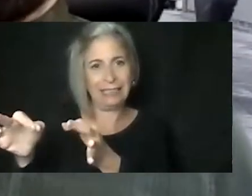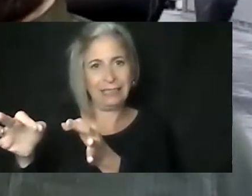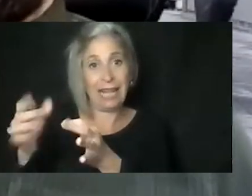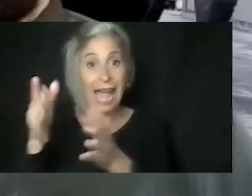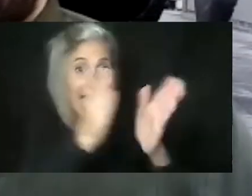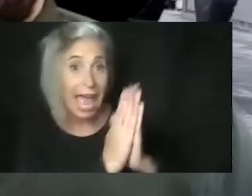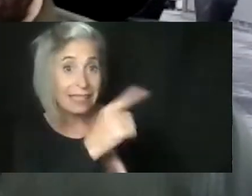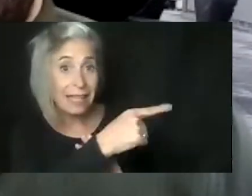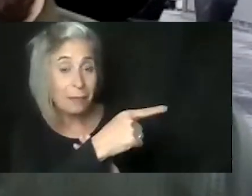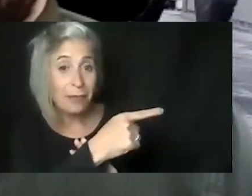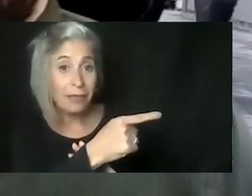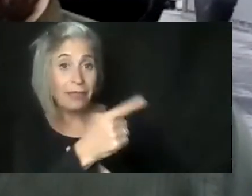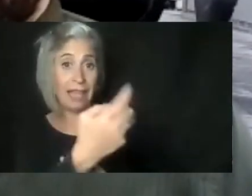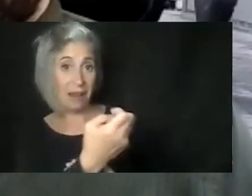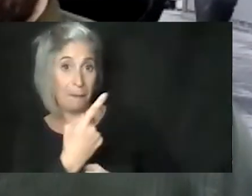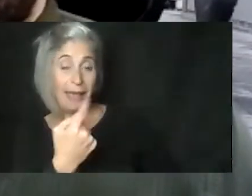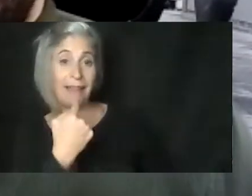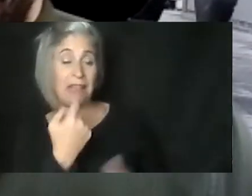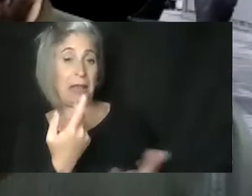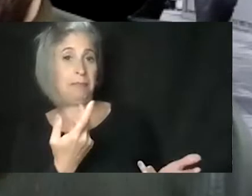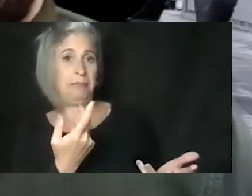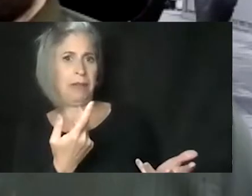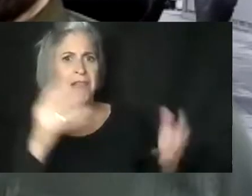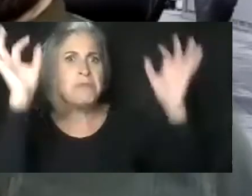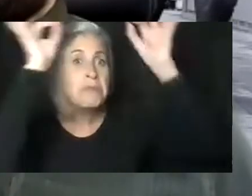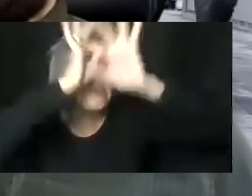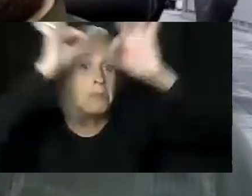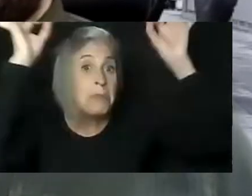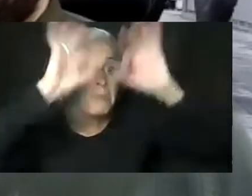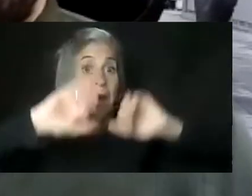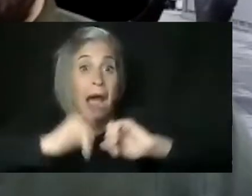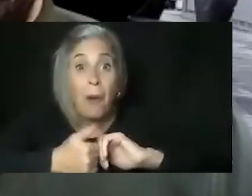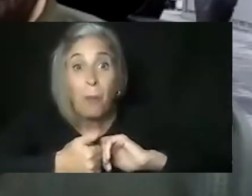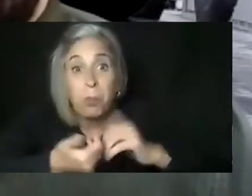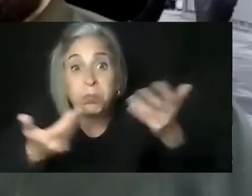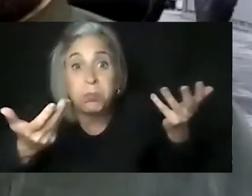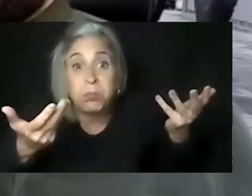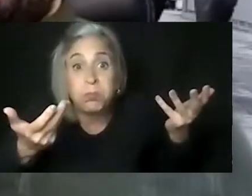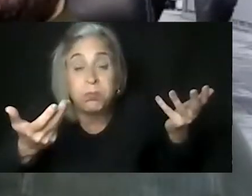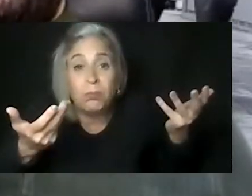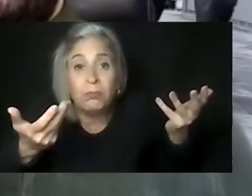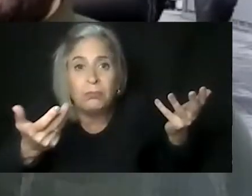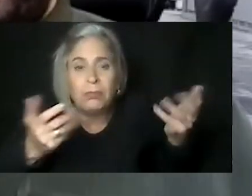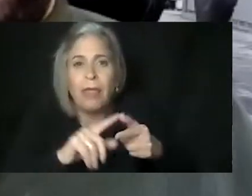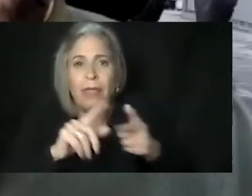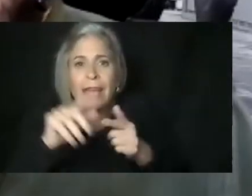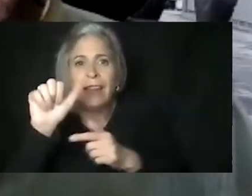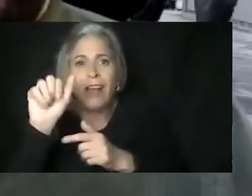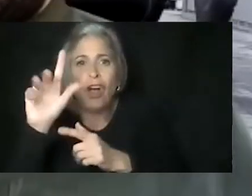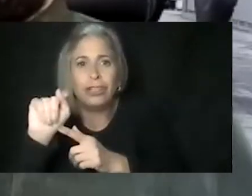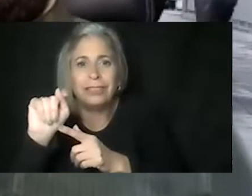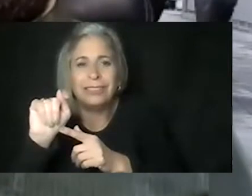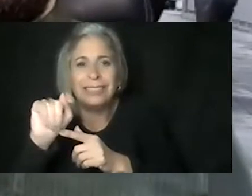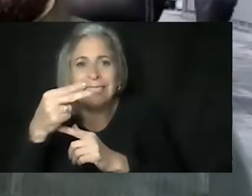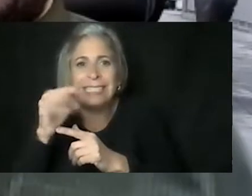They come back to me, I have no idea how to do that. and then it turns out that alt text is hidden,